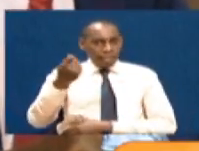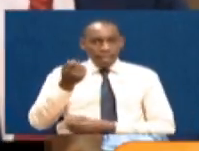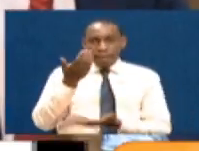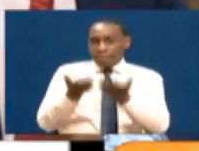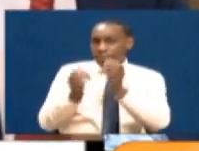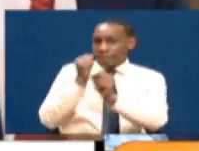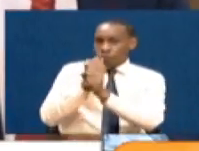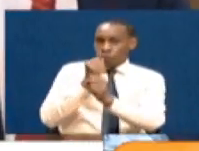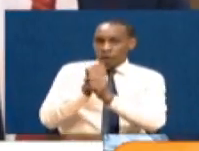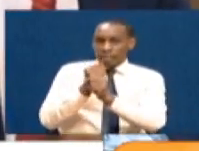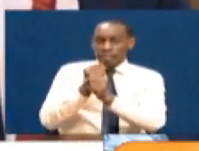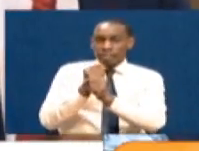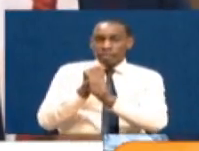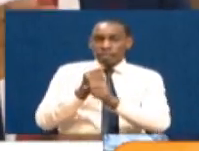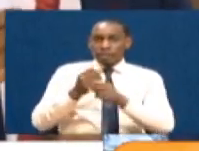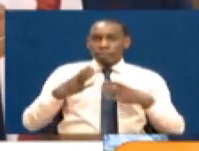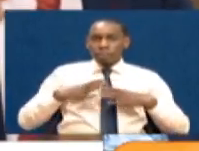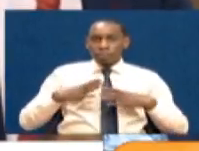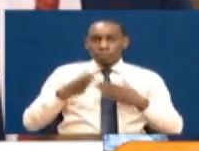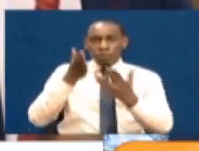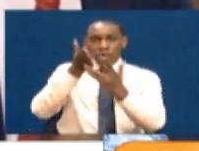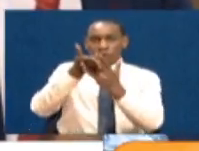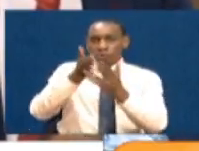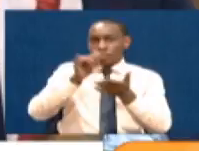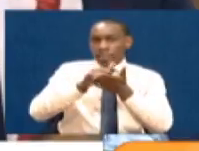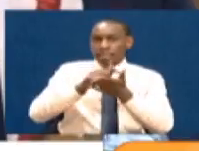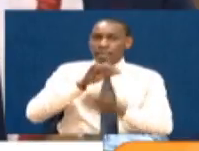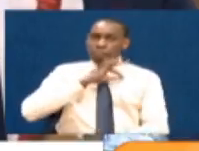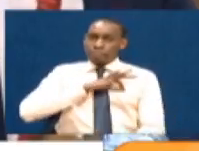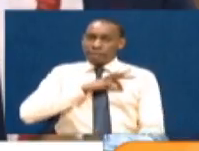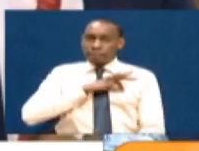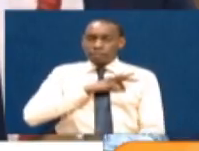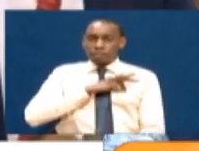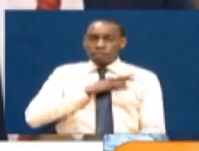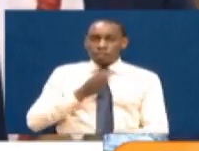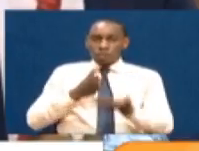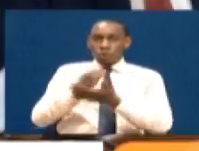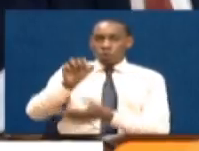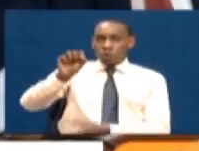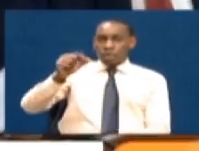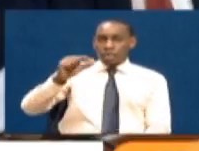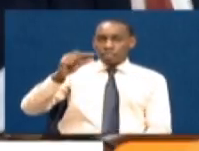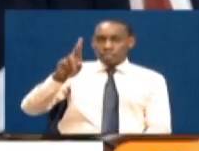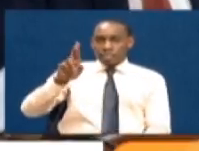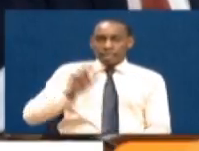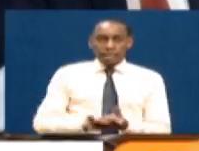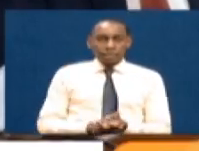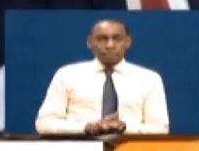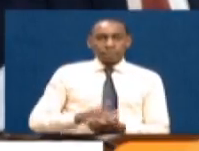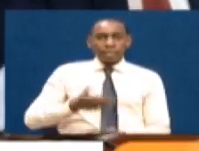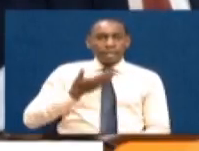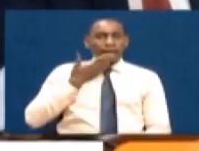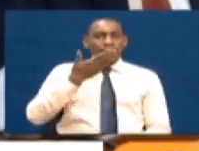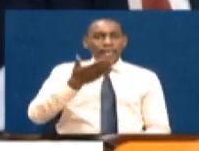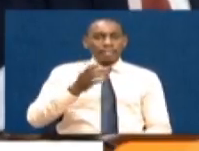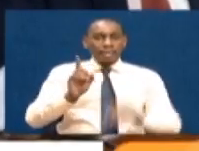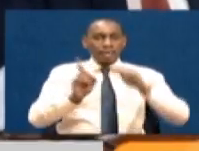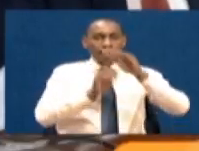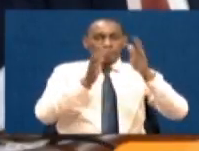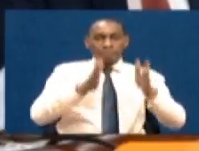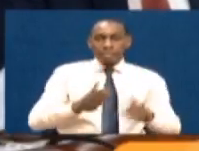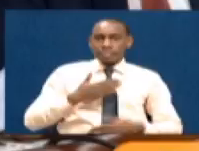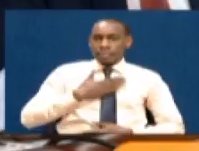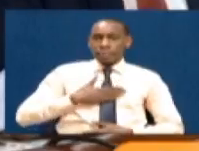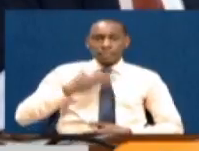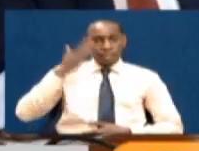or are you working for two or three cartels that will benefit from this SGR thing? In your answers, CS, kindly do